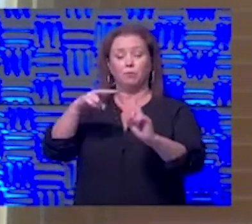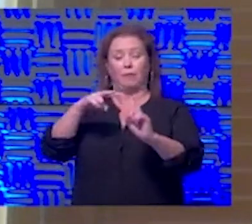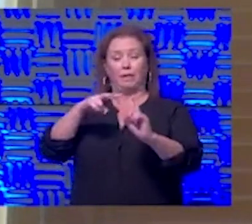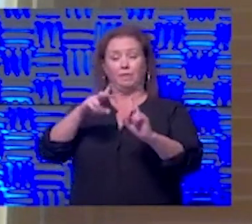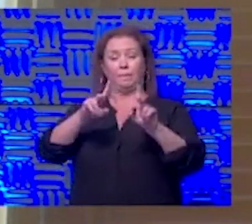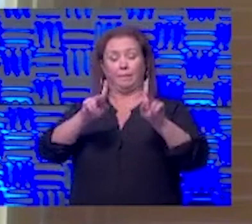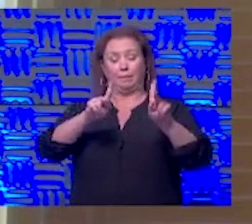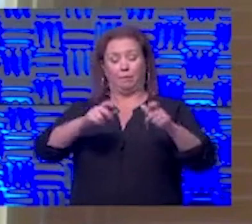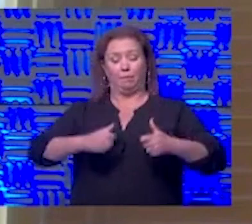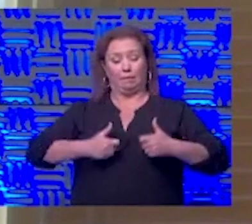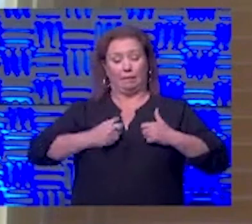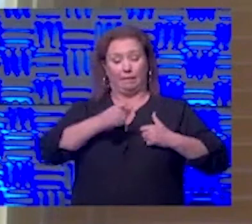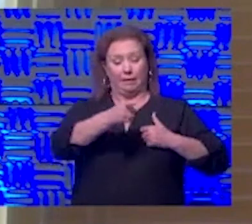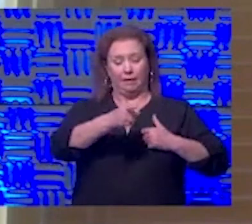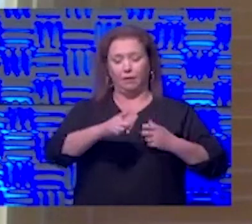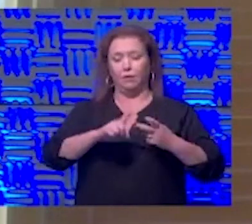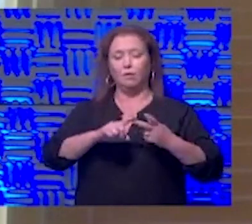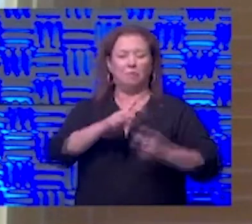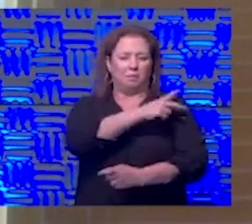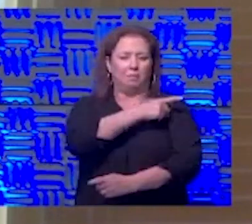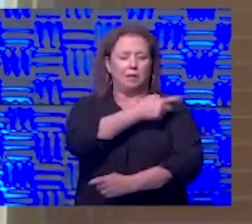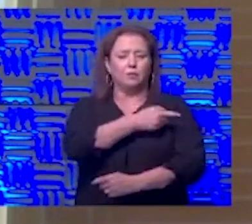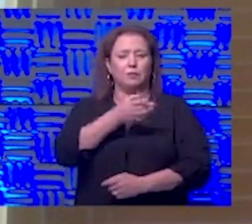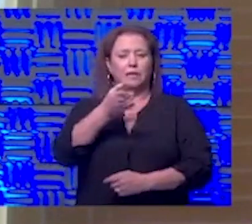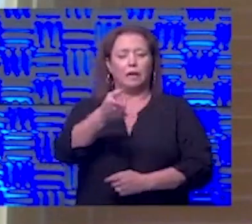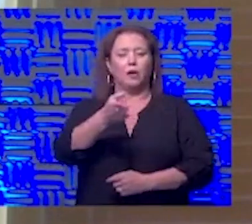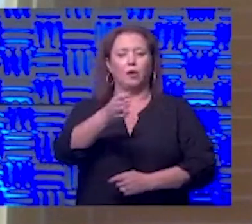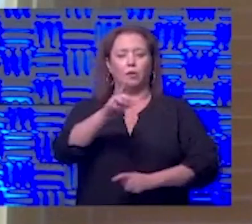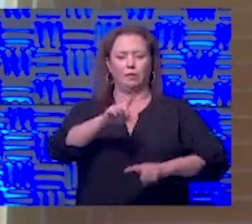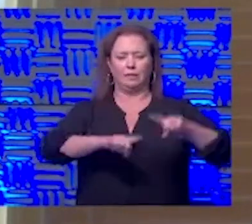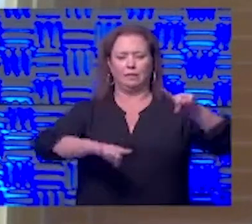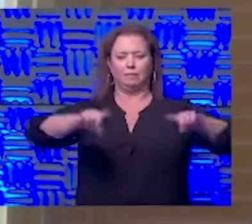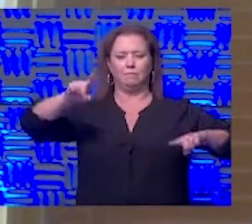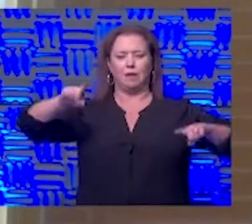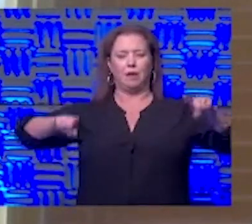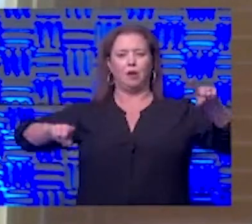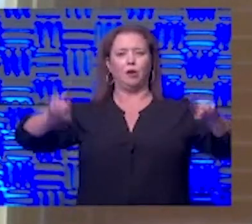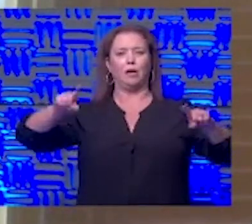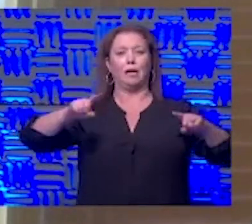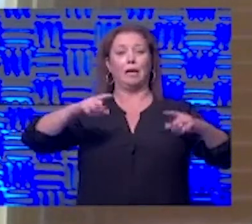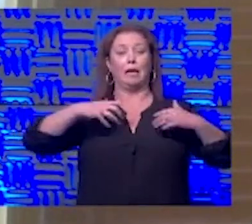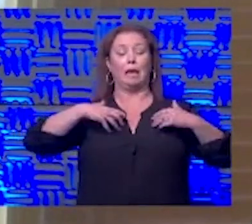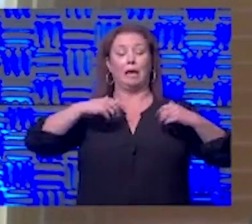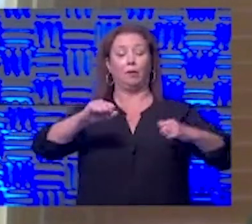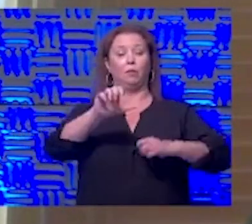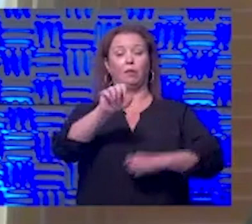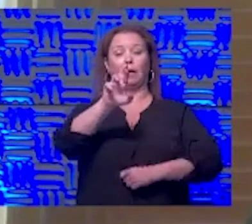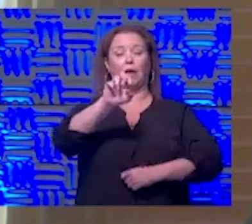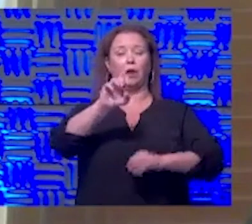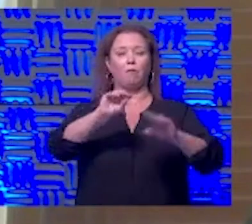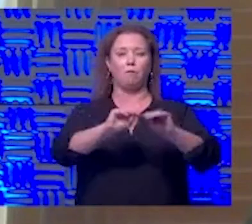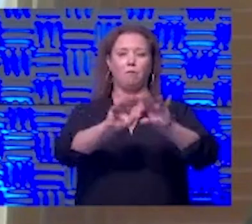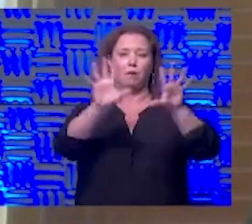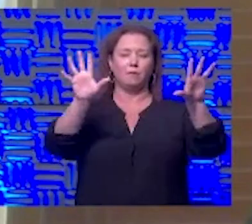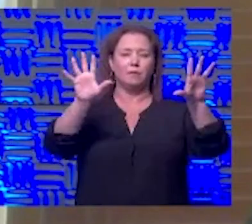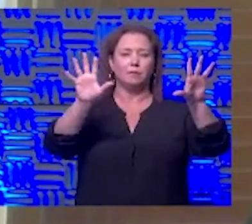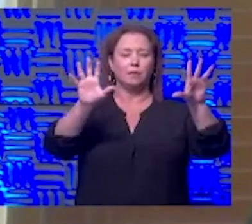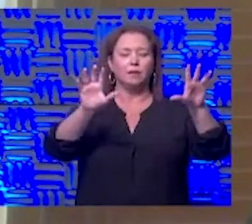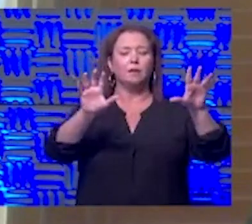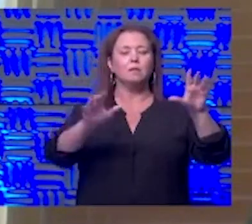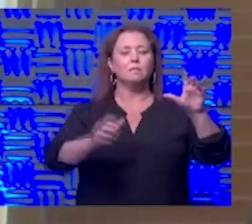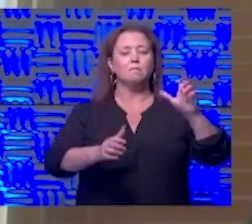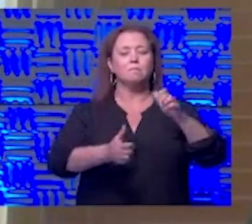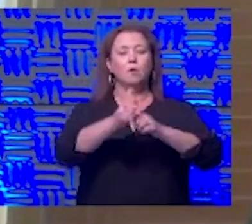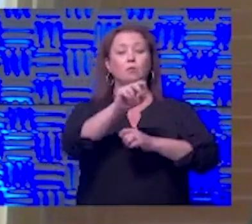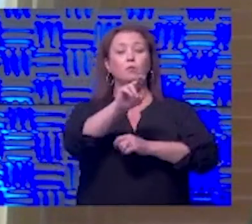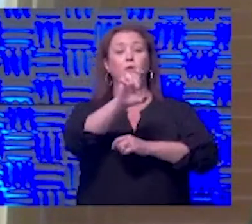patients, those disparities in health are really obvious. And in some of those more urban facilities,